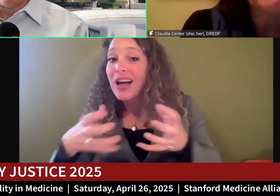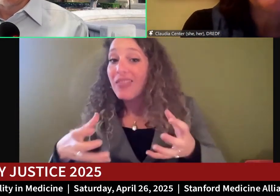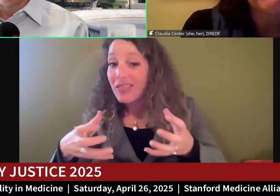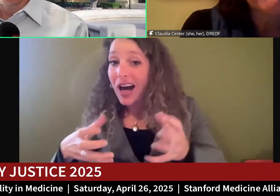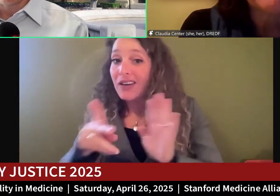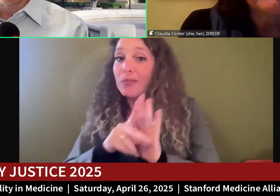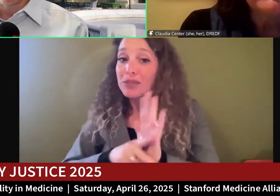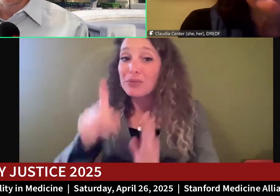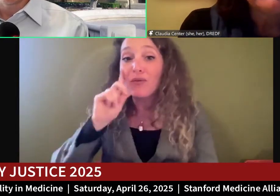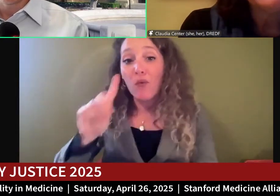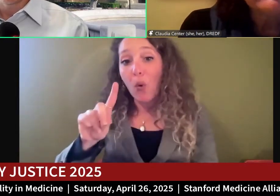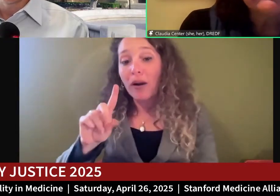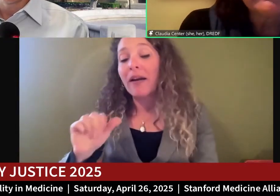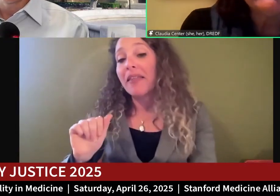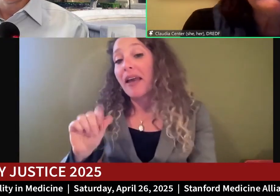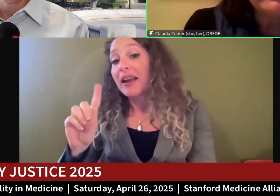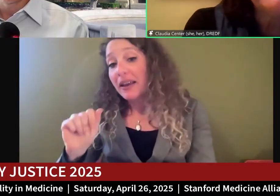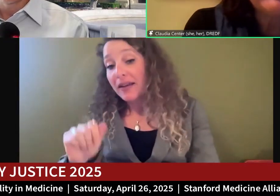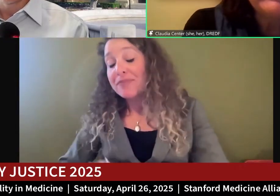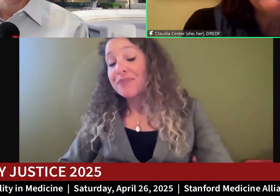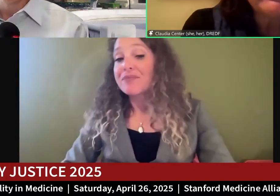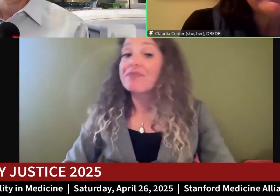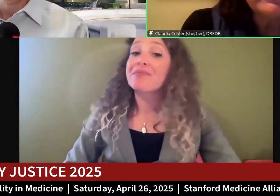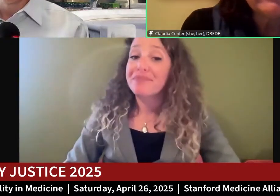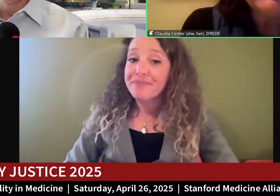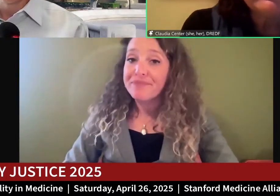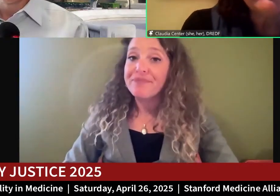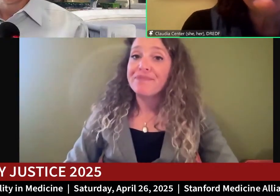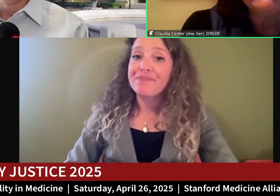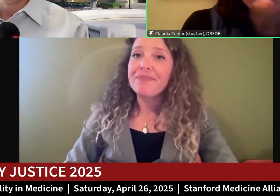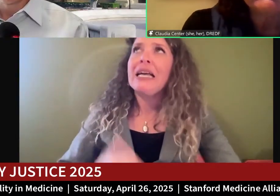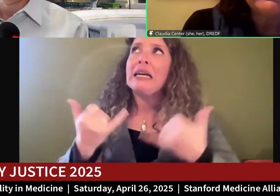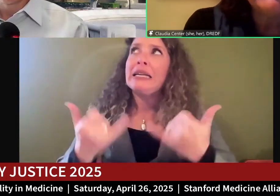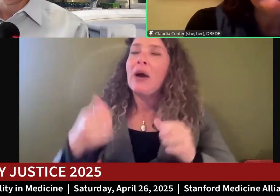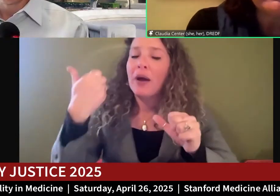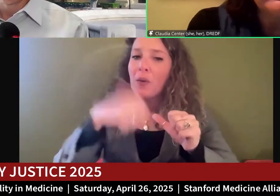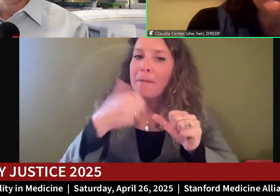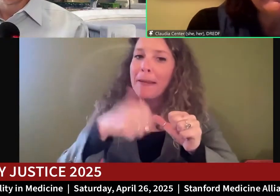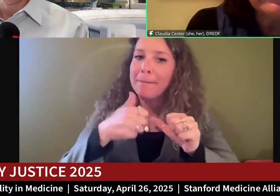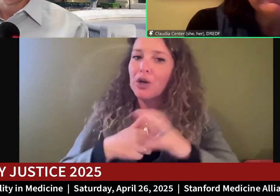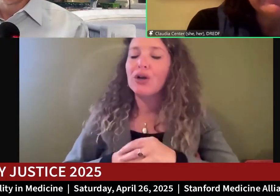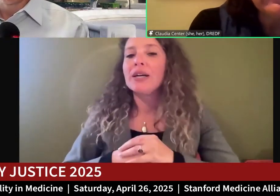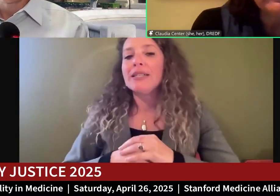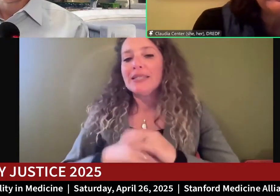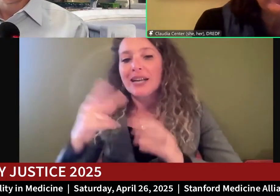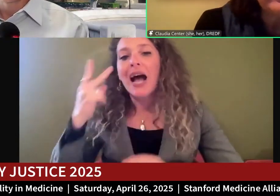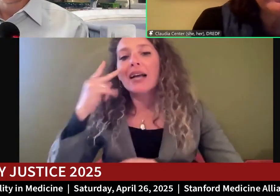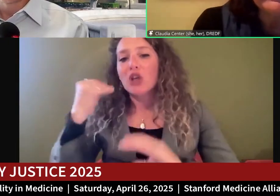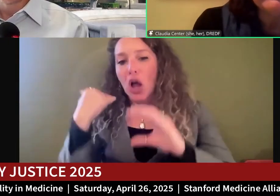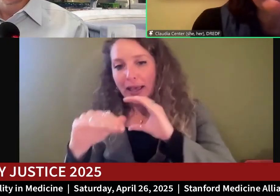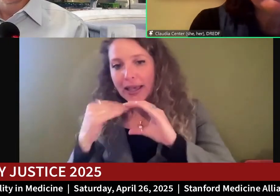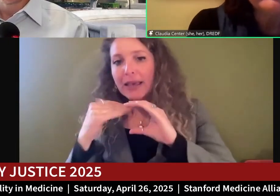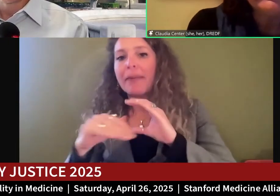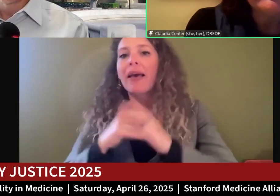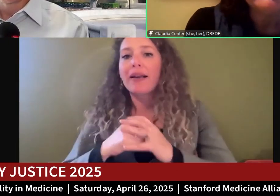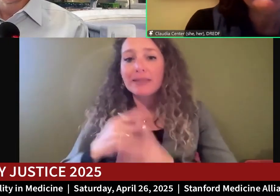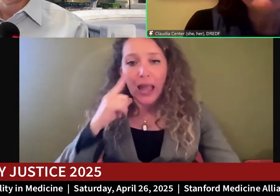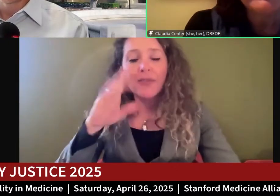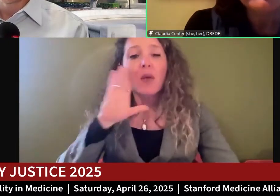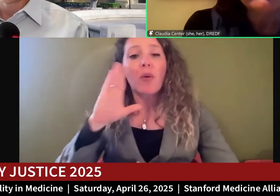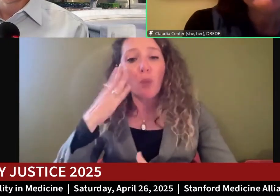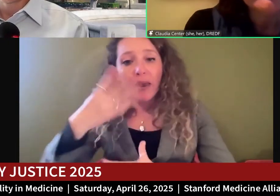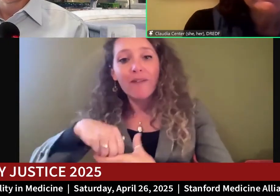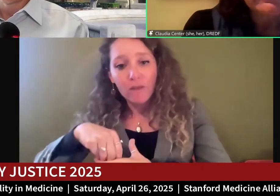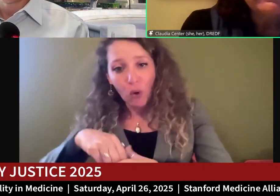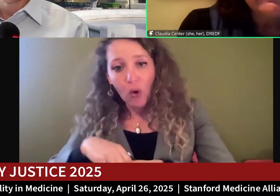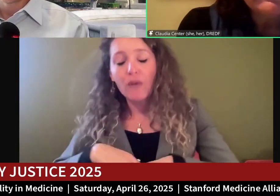the ADA. Yes, now I remember, I've seen some emails on this, and I think we are gonna get involved in